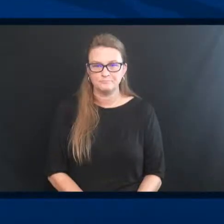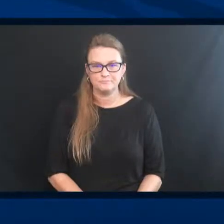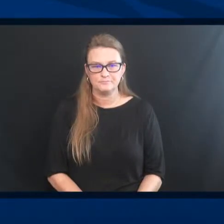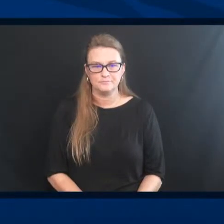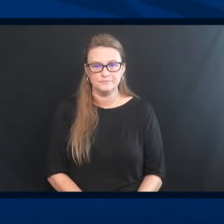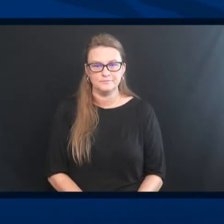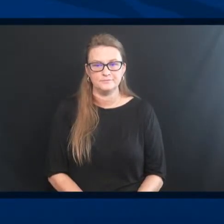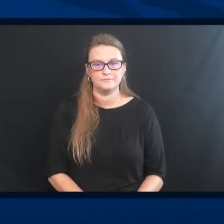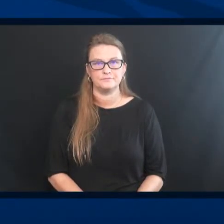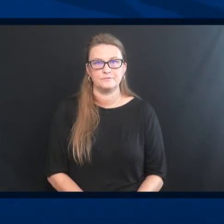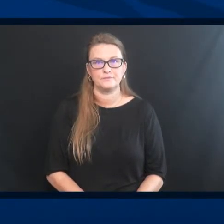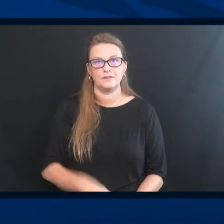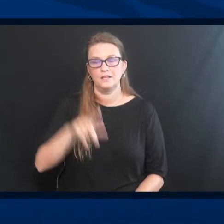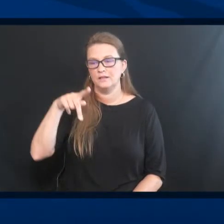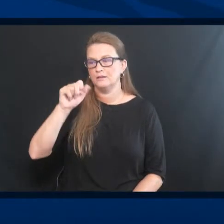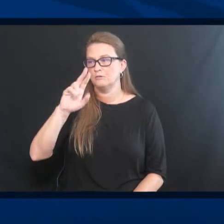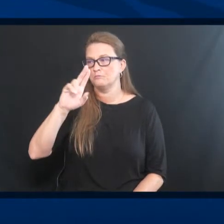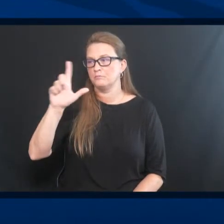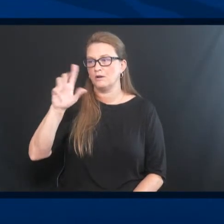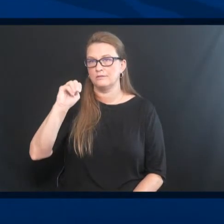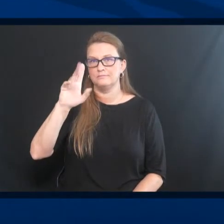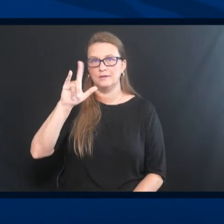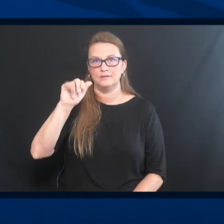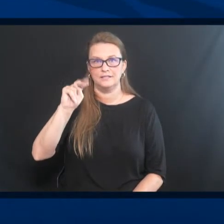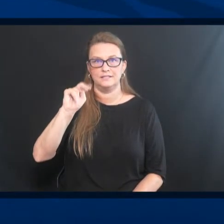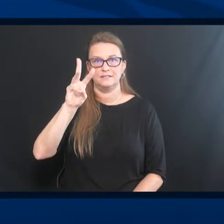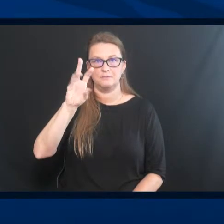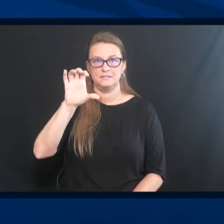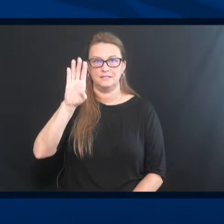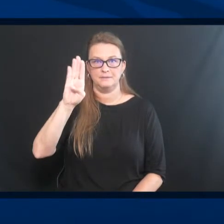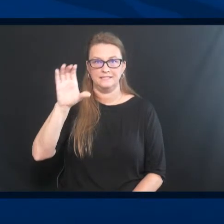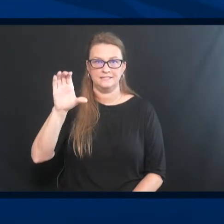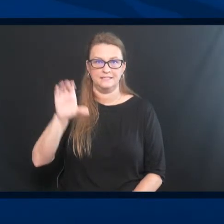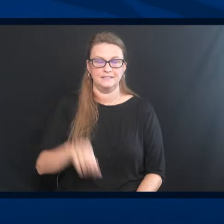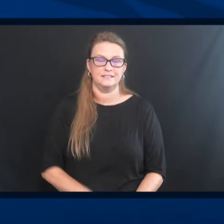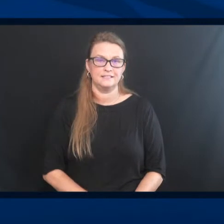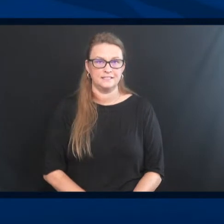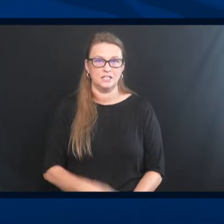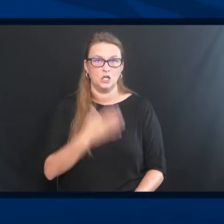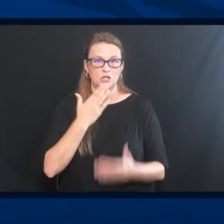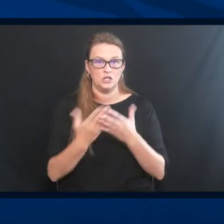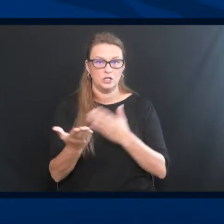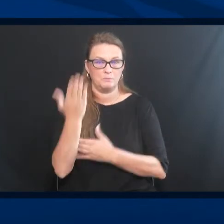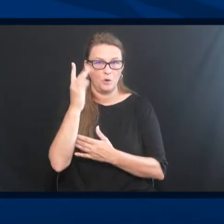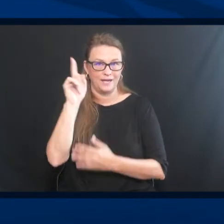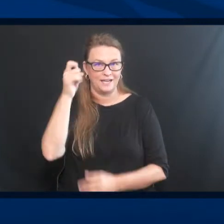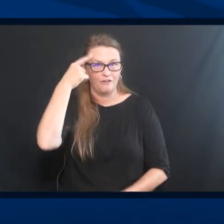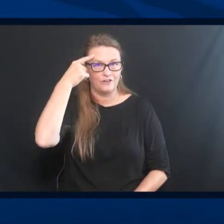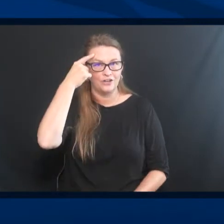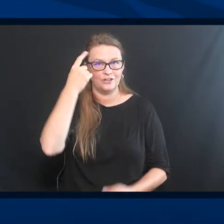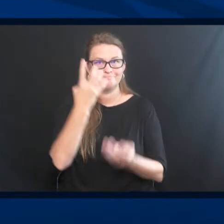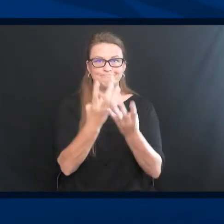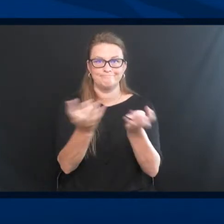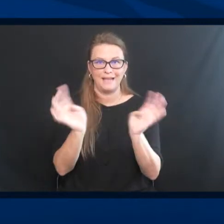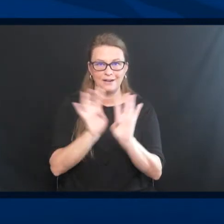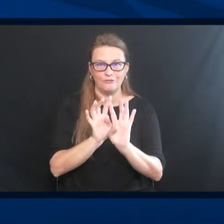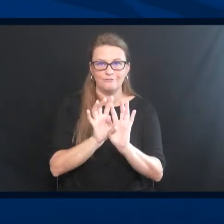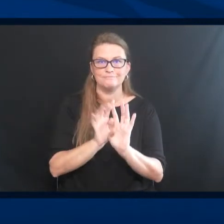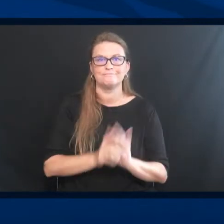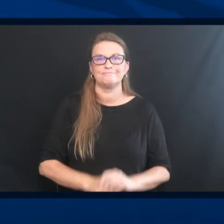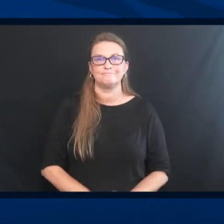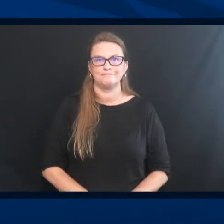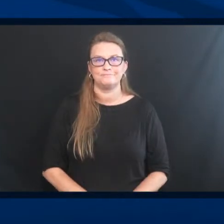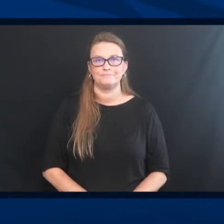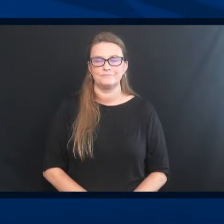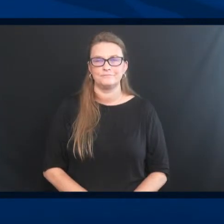All right, thank you, Charles. Next to Paul Mullen with WCBC. Good morning, Governor. Good morning, panel. Let me tell you where